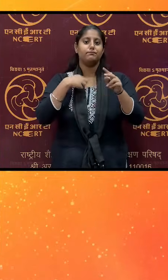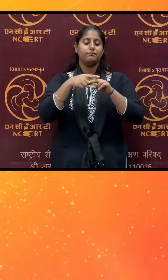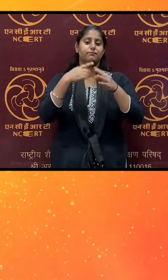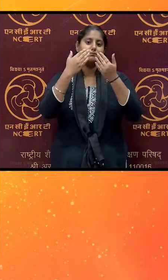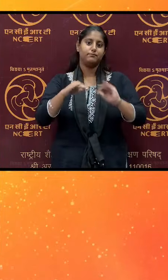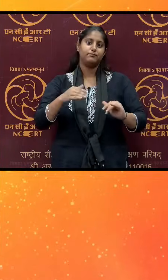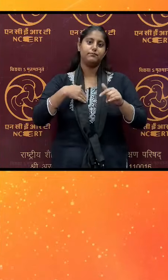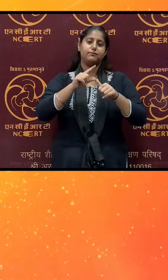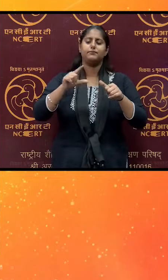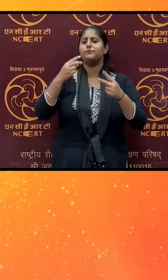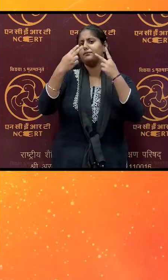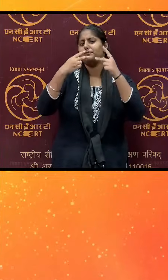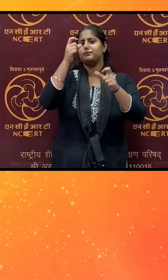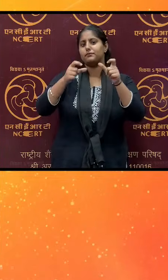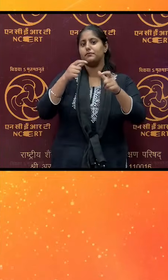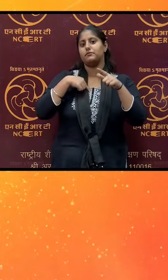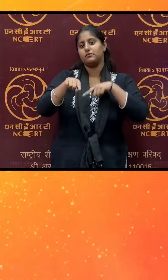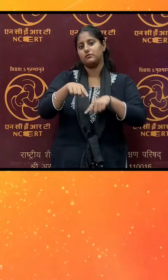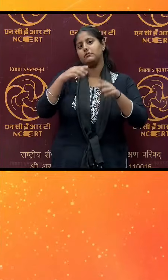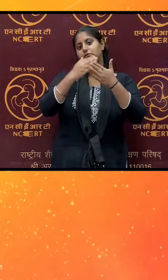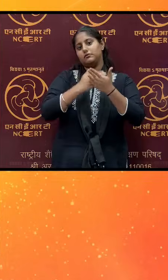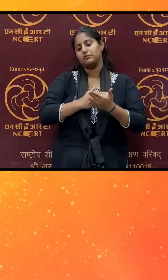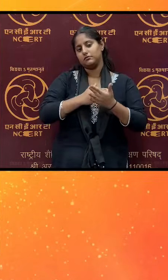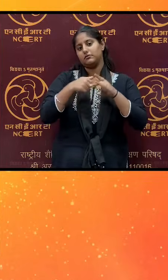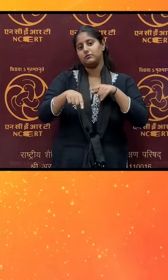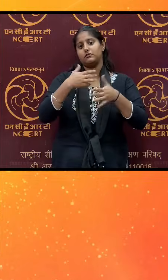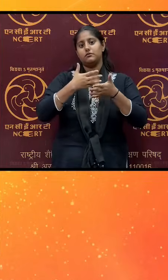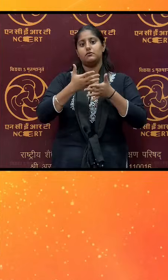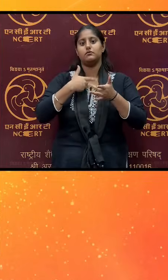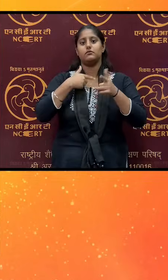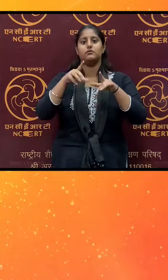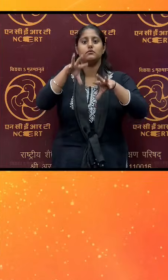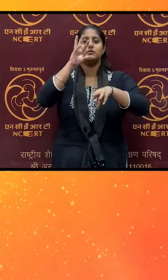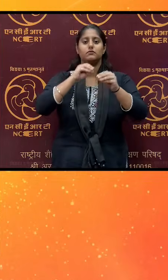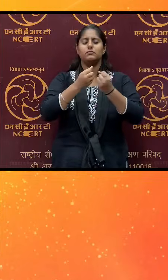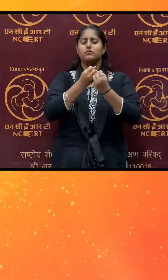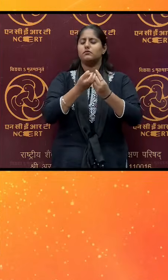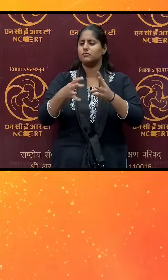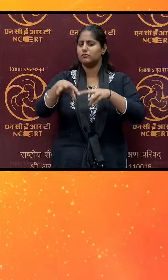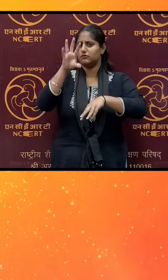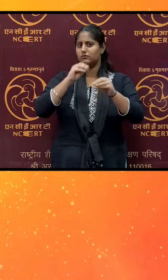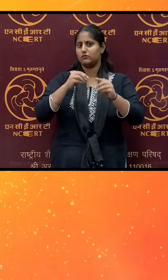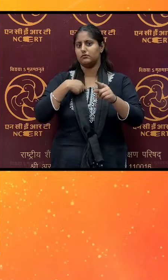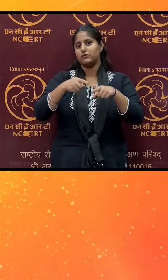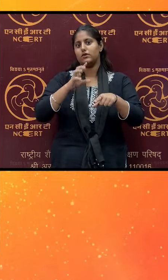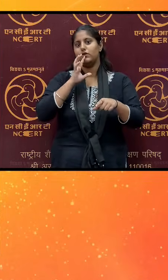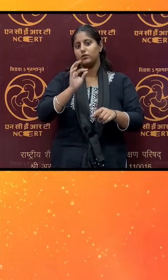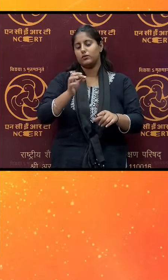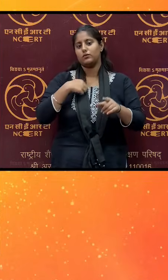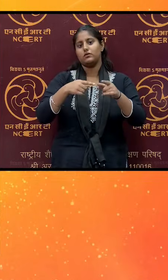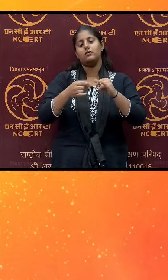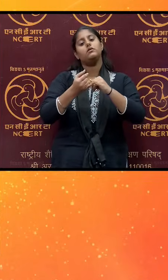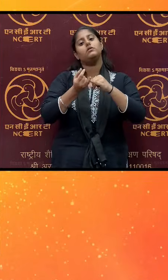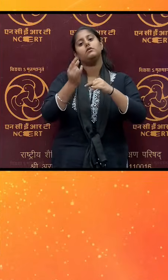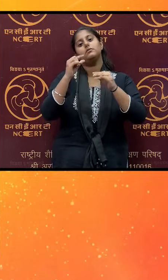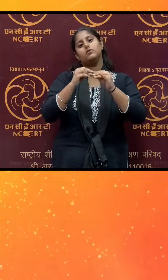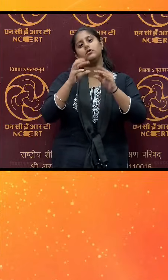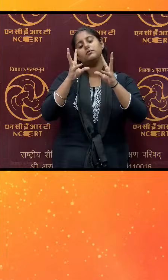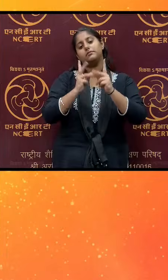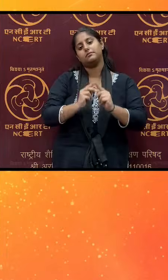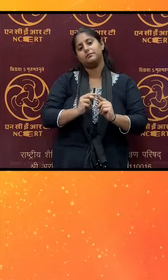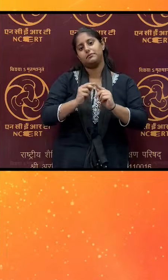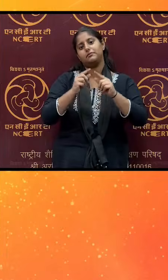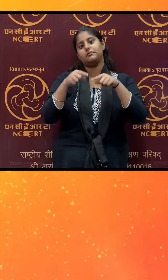the viewers, today in this session, we will be discussing and learning a lot of things, especially on subject mathematics. We